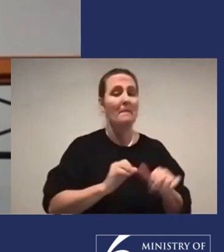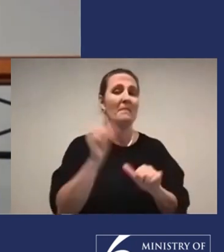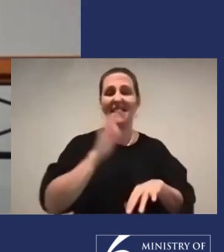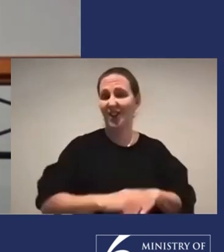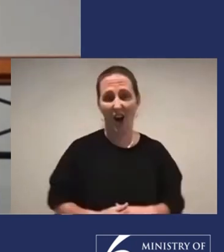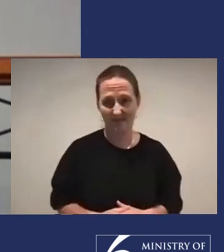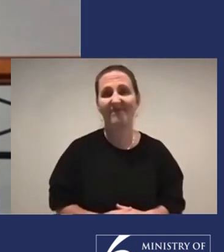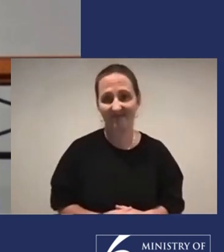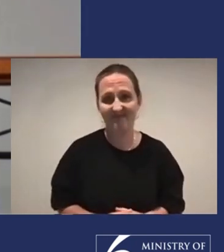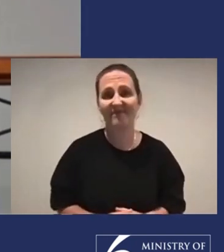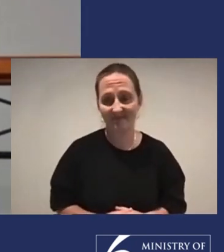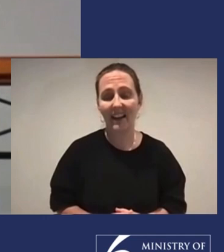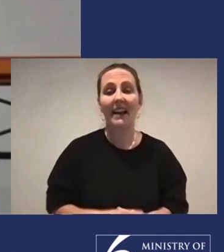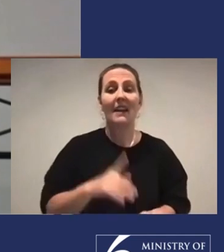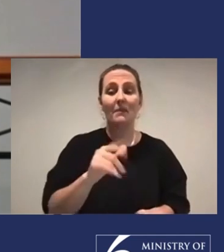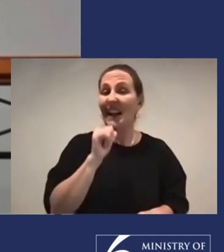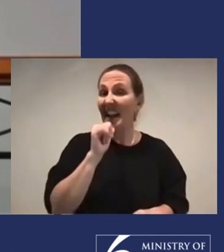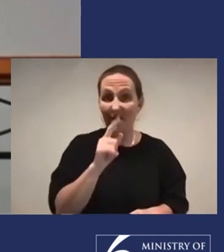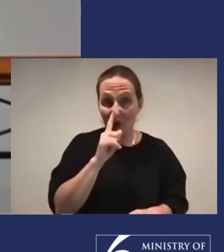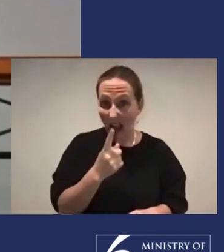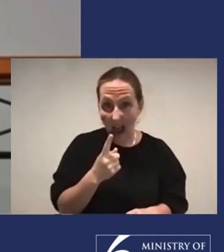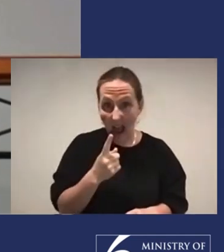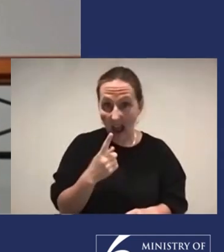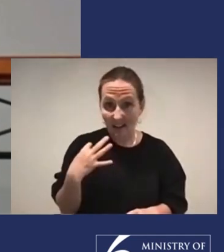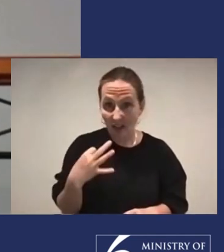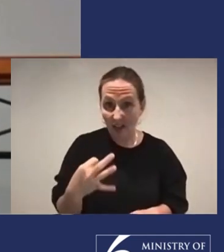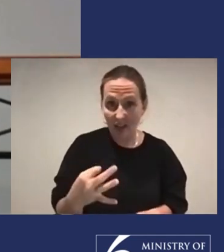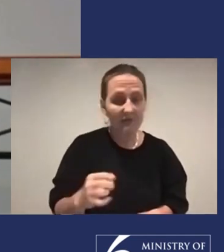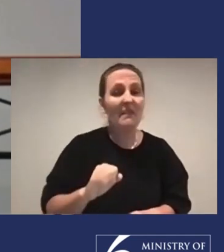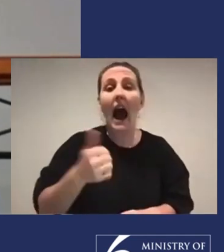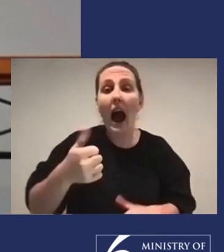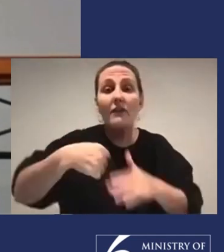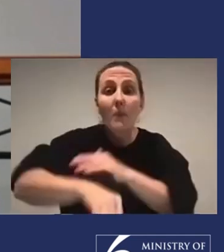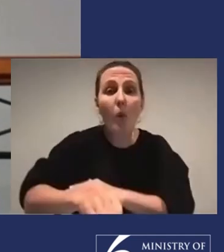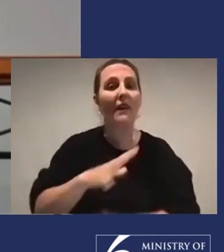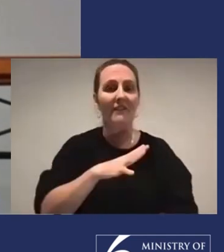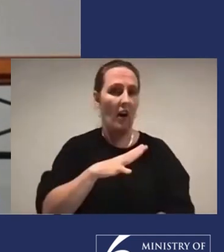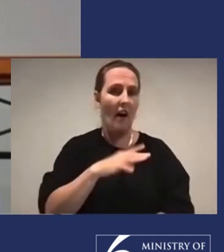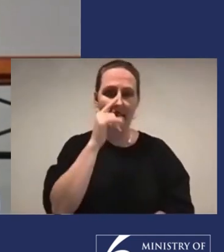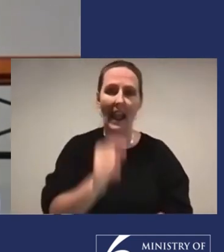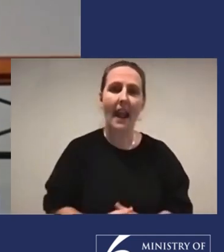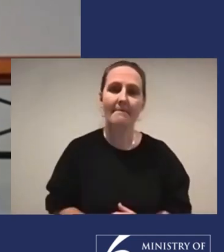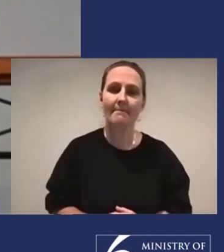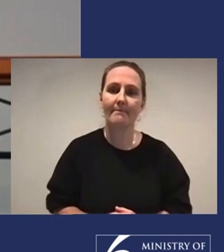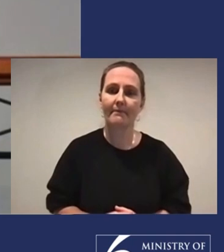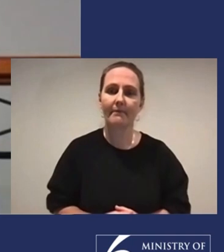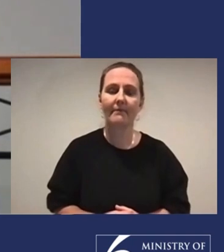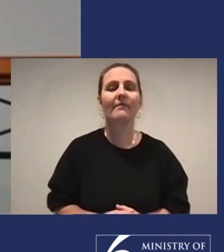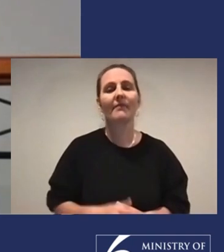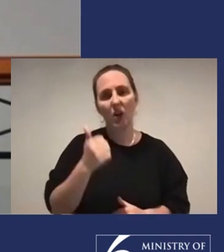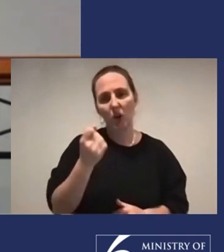haven't managed to do that, doing it afterwards, yes, is fine as well. And probably, yeah, a good idea, because there will be like normal things that you have.